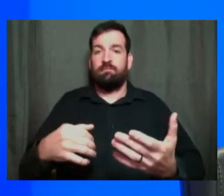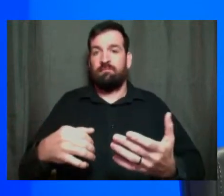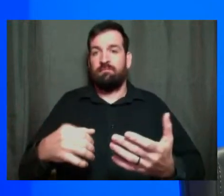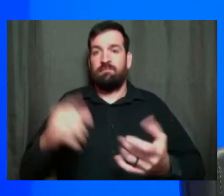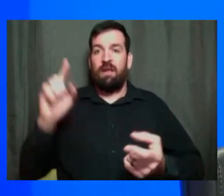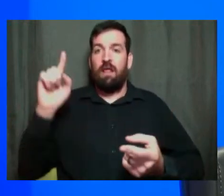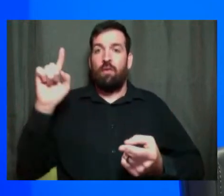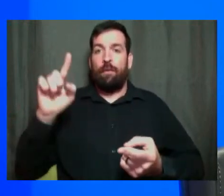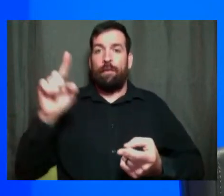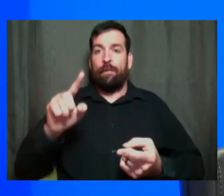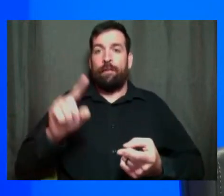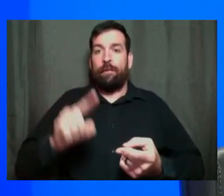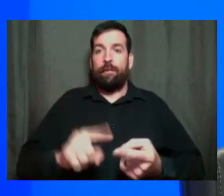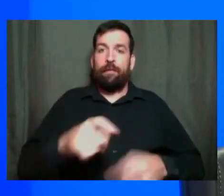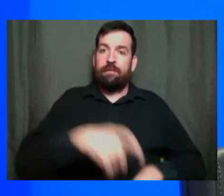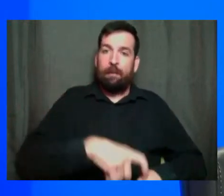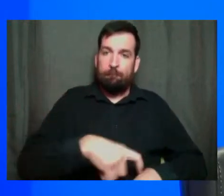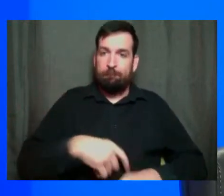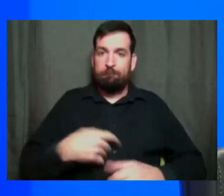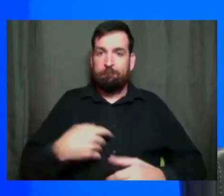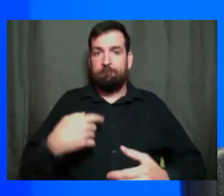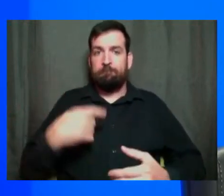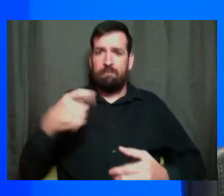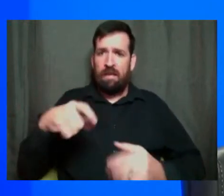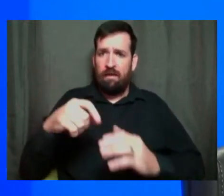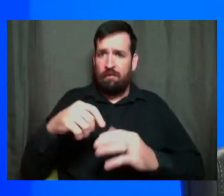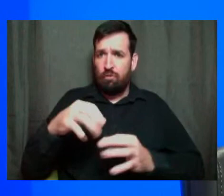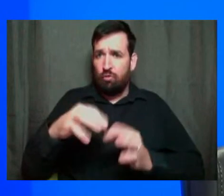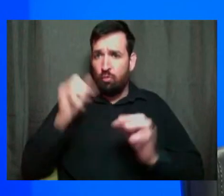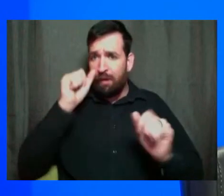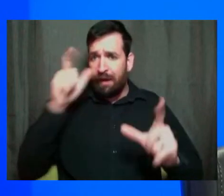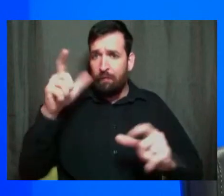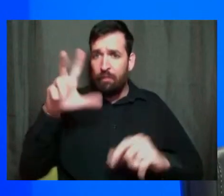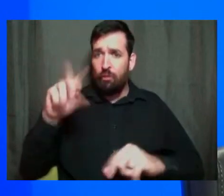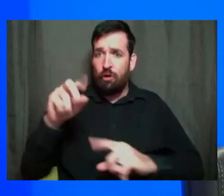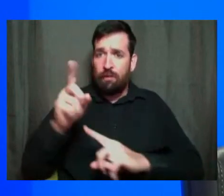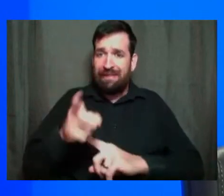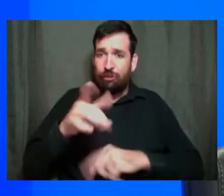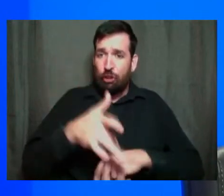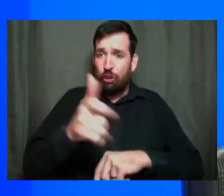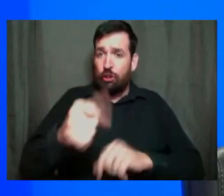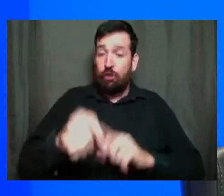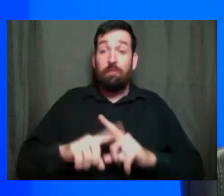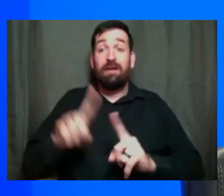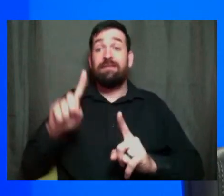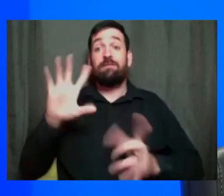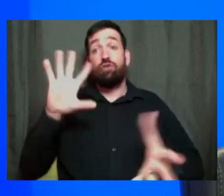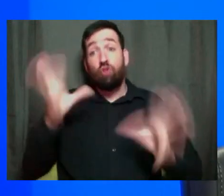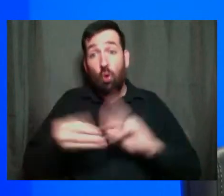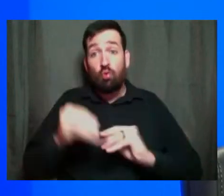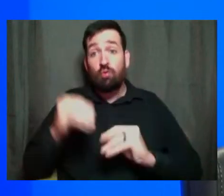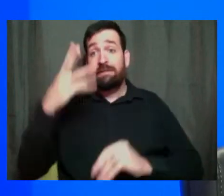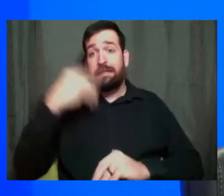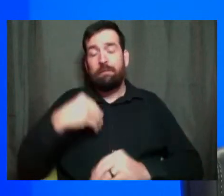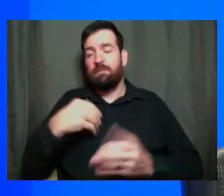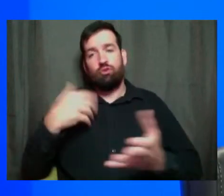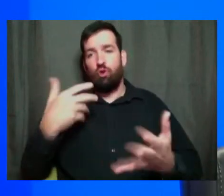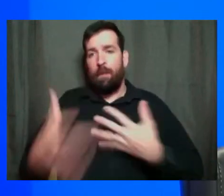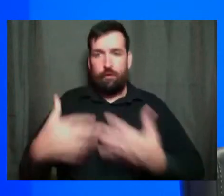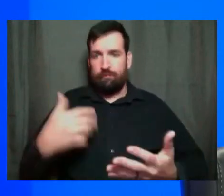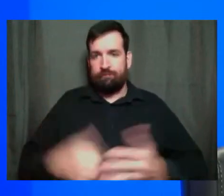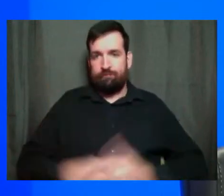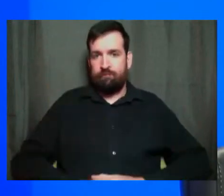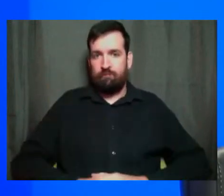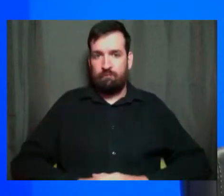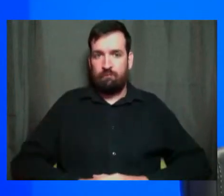this time before, carving up, I got to get up 30 minutes sooner. But as long as you get that sleep, it probably does not matter when you get to sleep, by and Yes, we